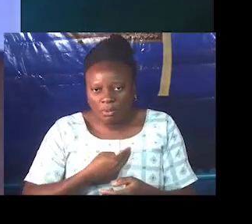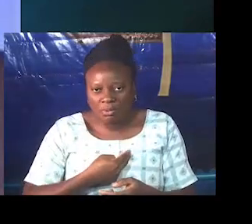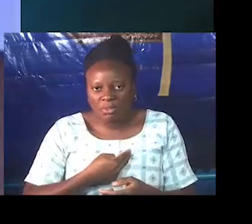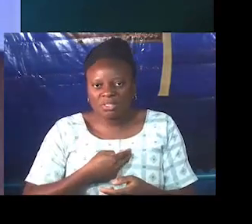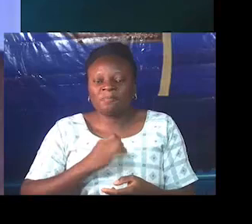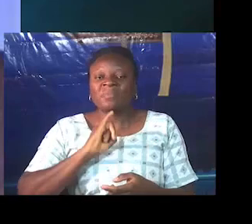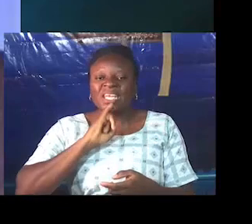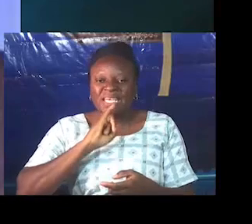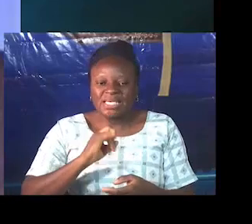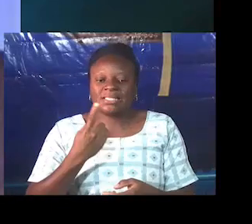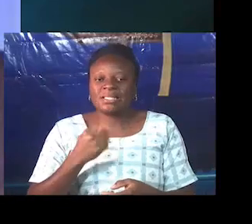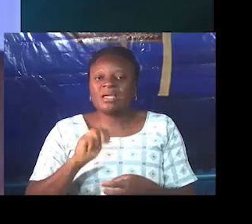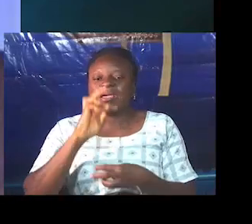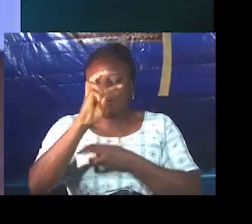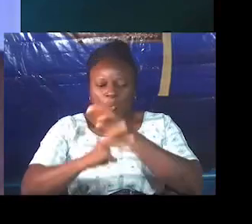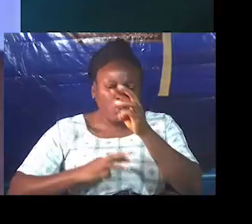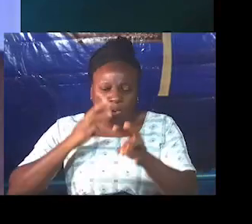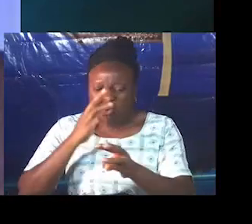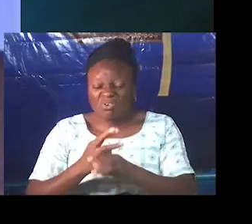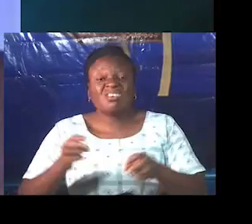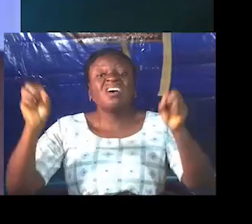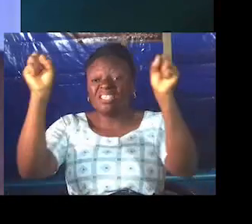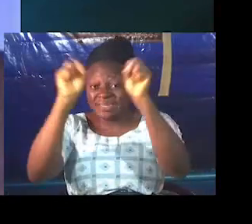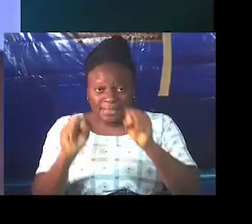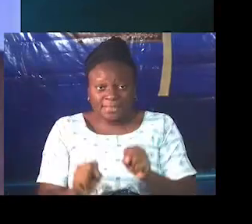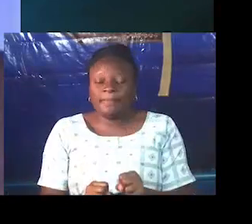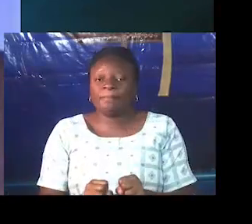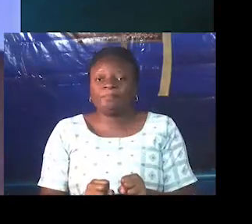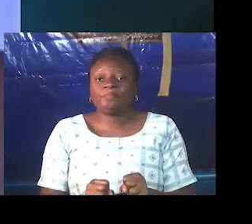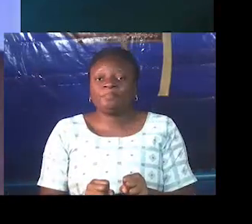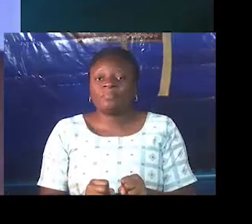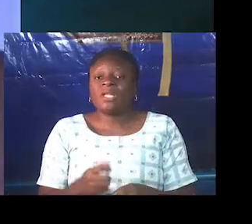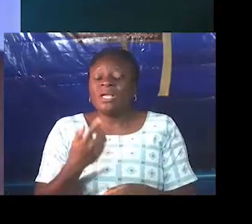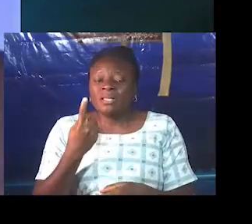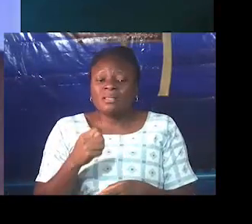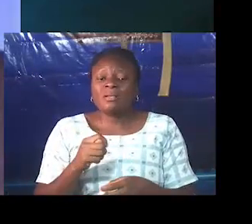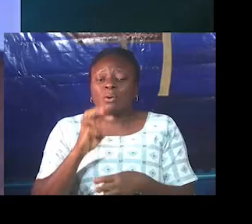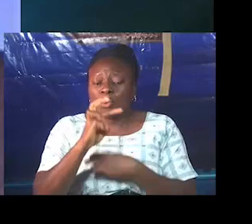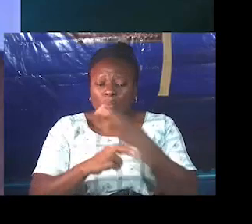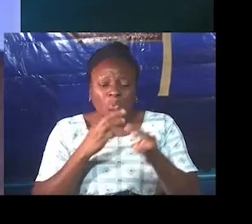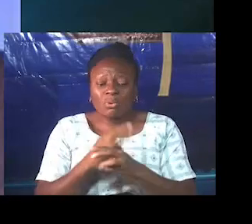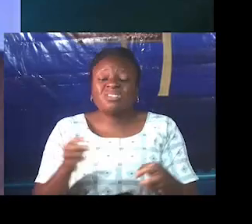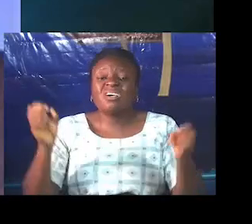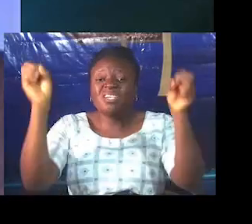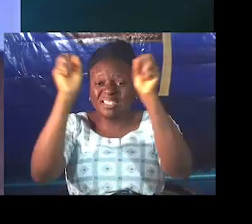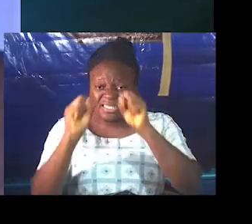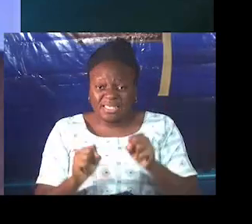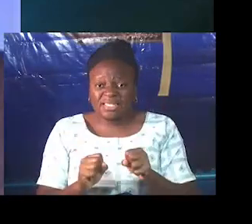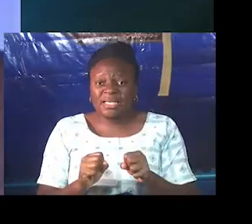world, had already set our minds. You will remember that while I